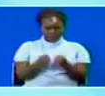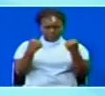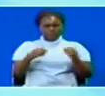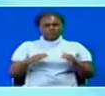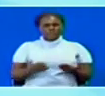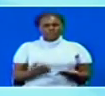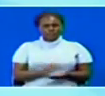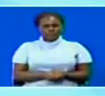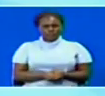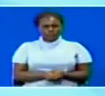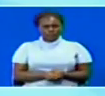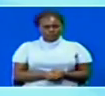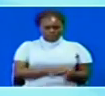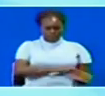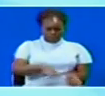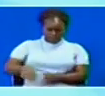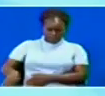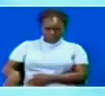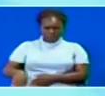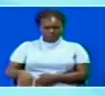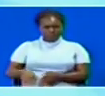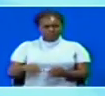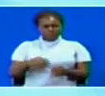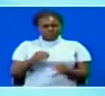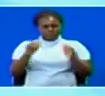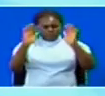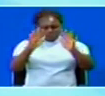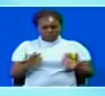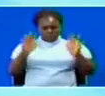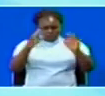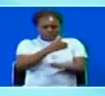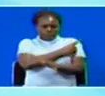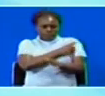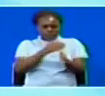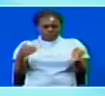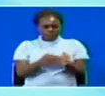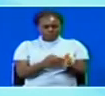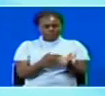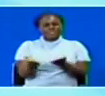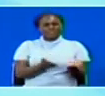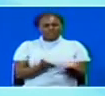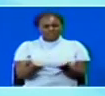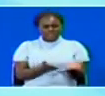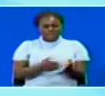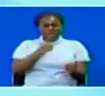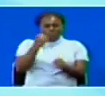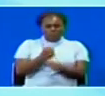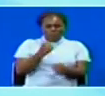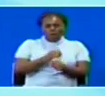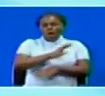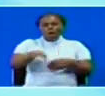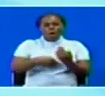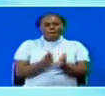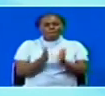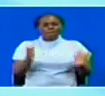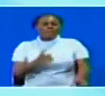accident. Now, the biting doctors' strike continues to hinder effective running of operations at all